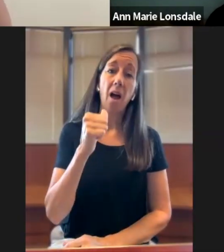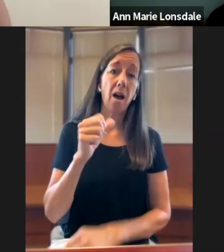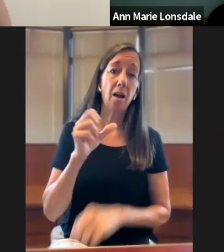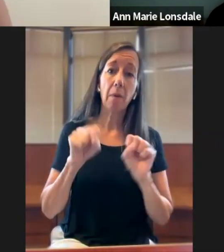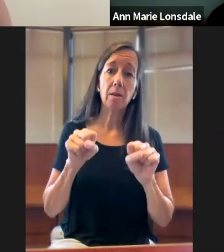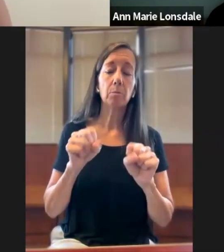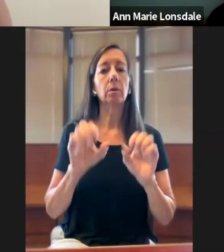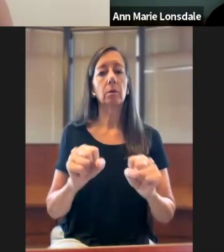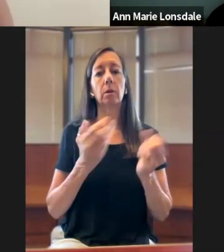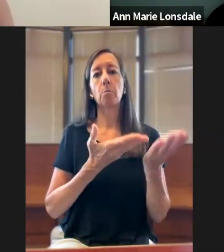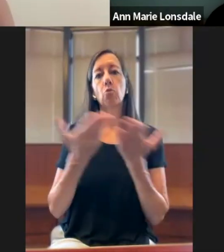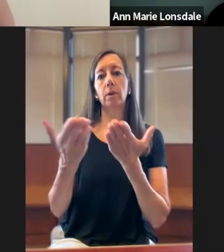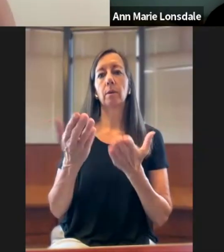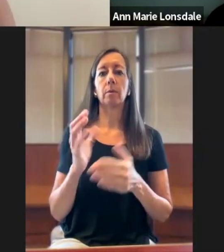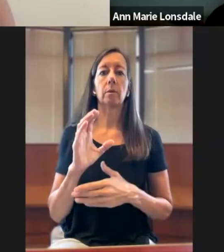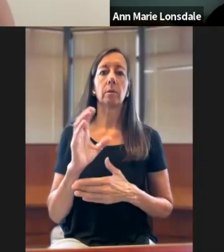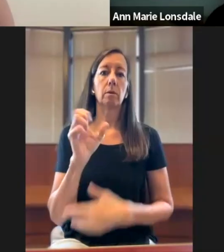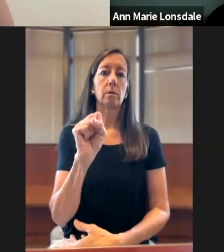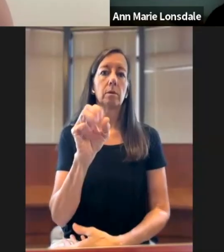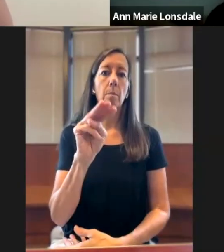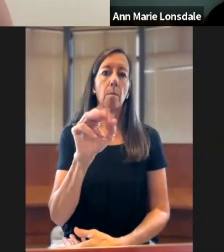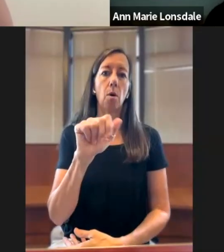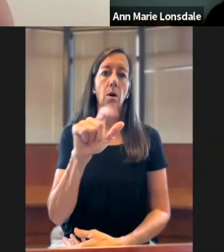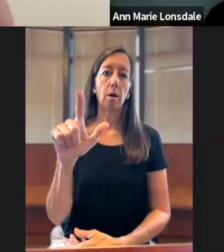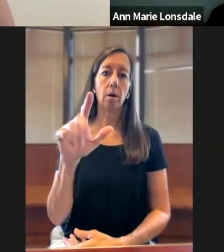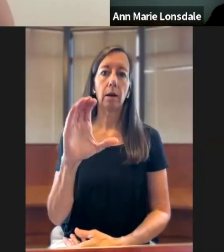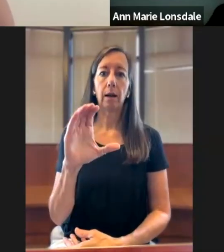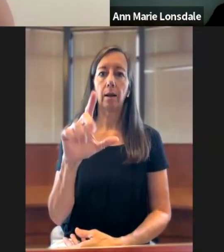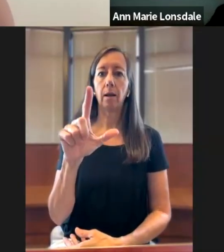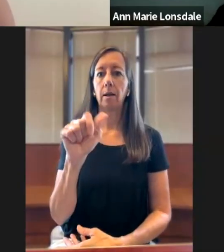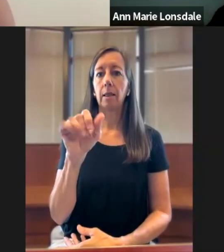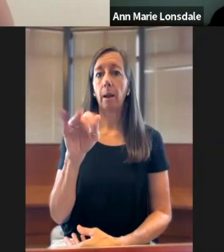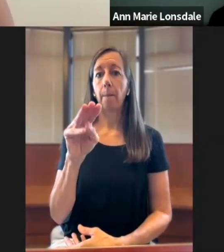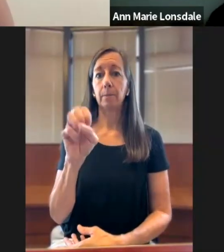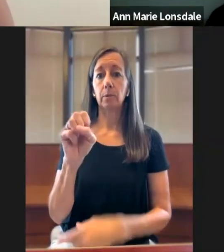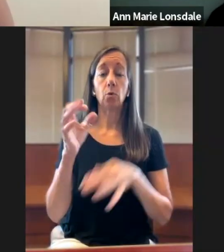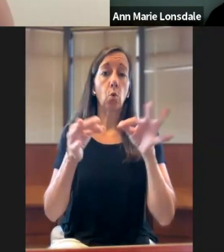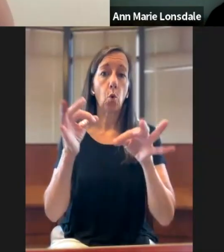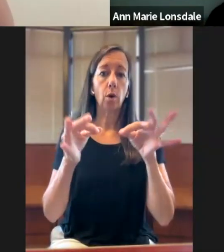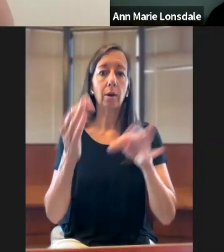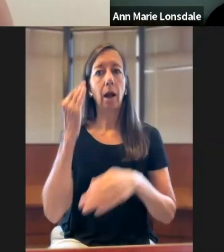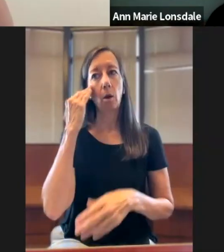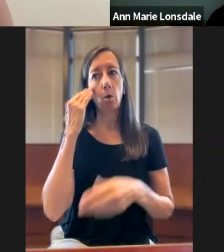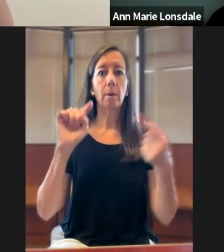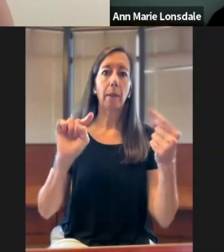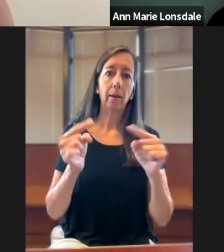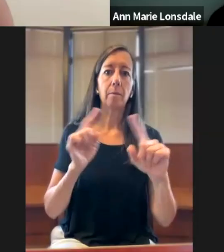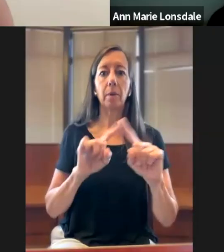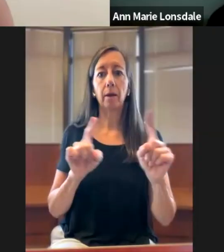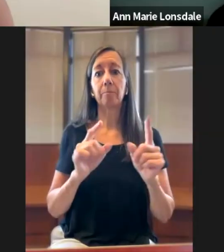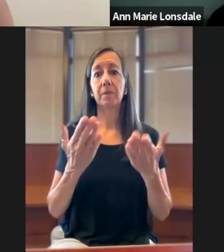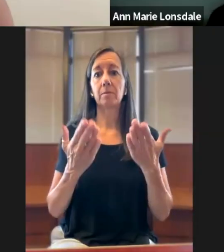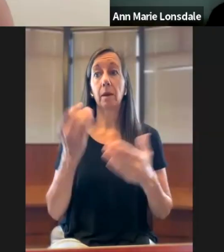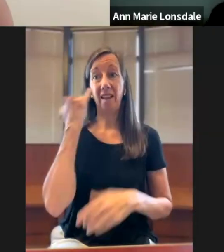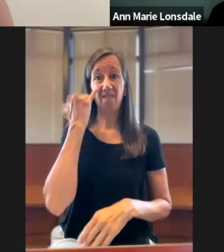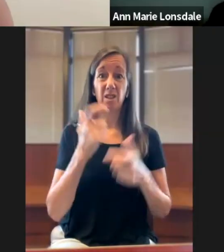but it's not super expensive. And it might be worth it if it's a bigger job to do it that way. The other thing is